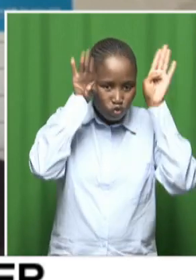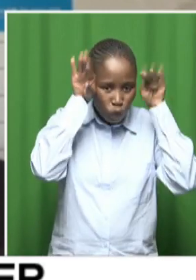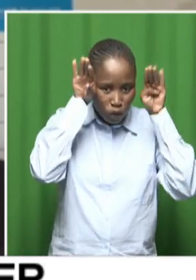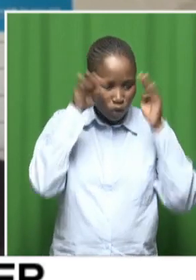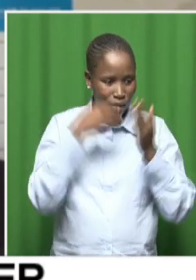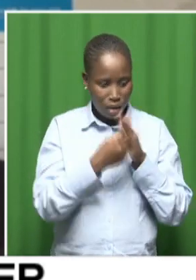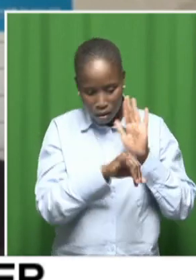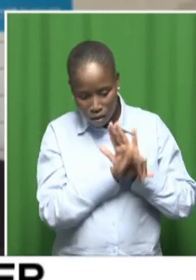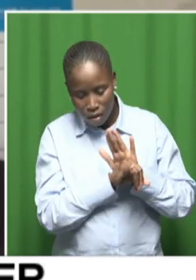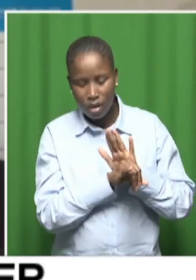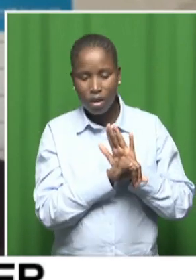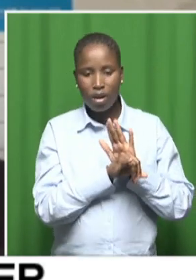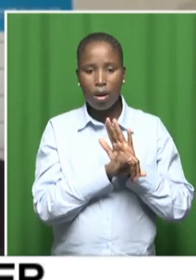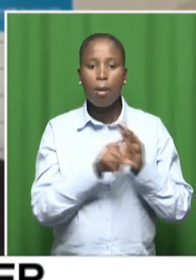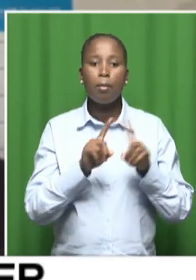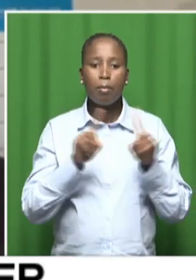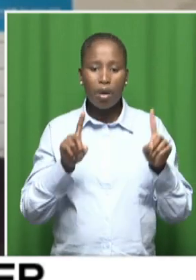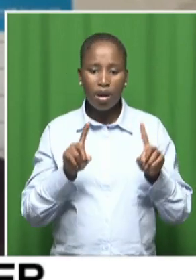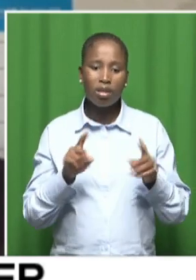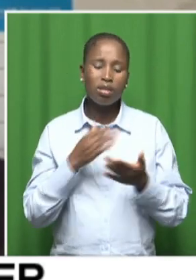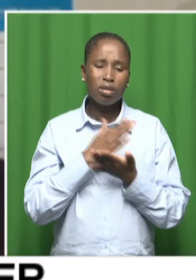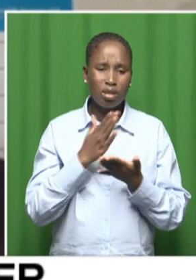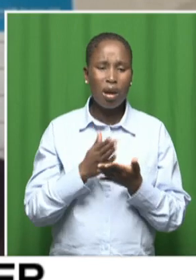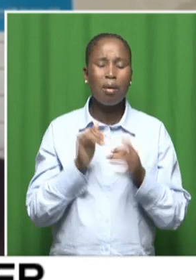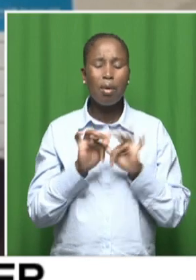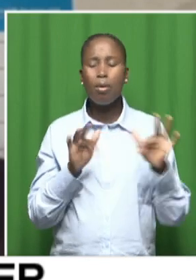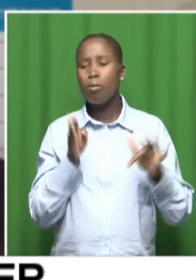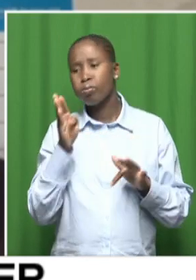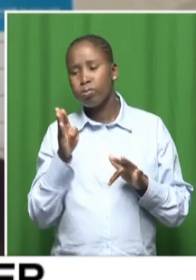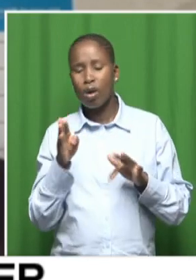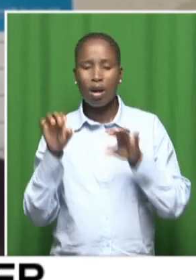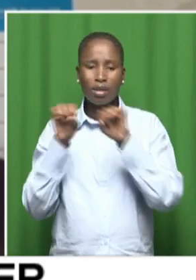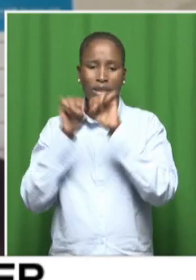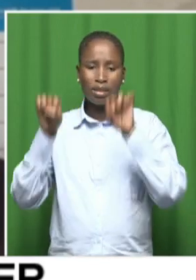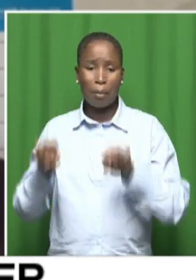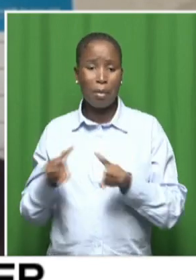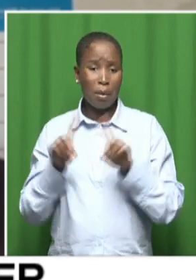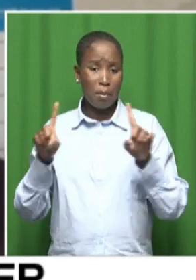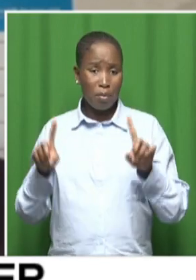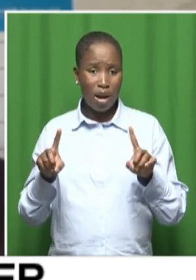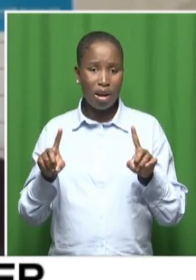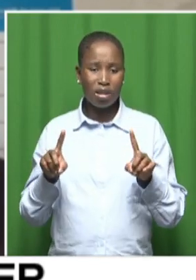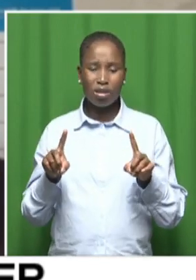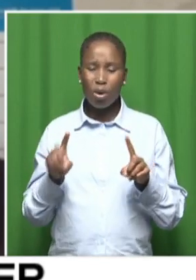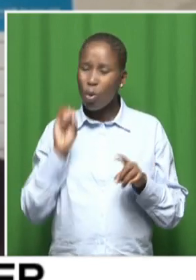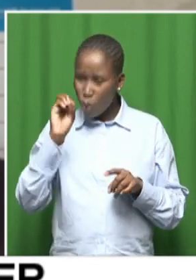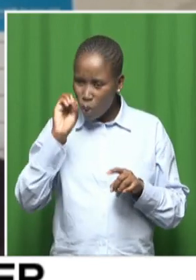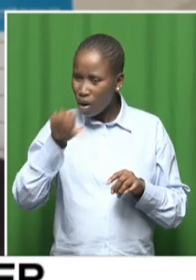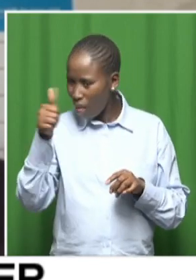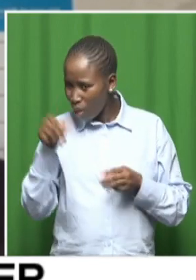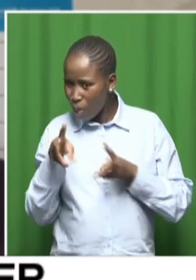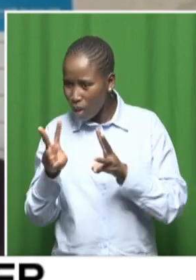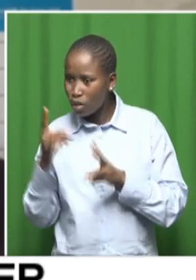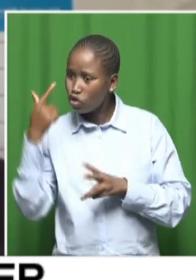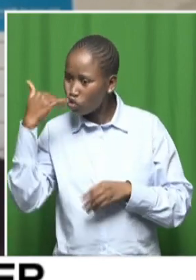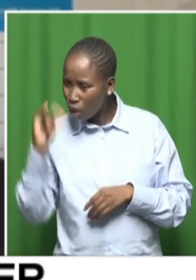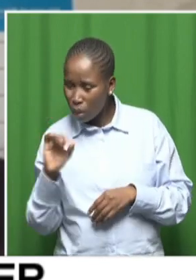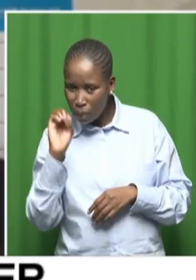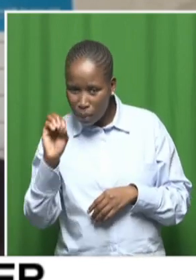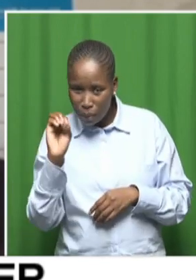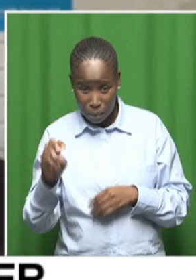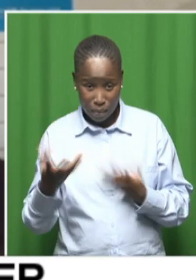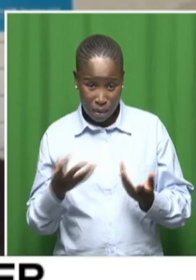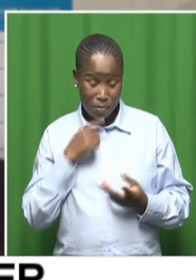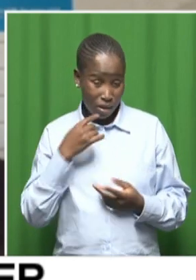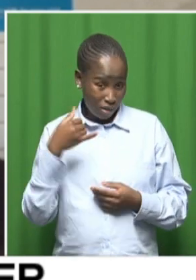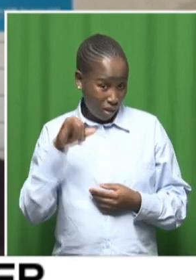there are obviously people that fall through the system, but there are ways to keep checking. Is that still in place? Well, how is